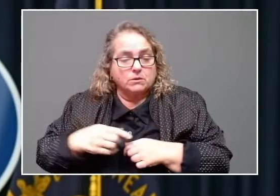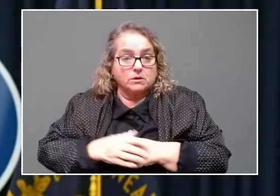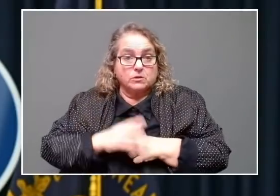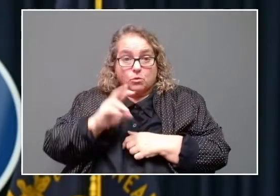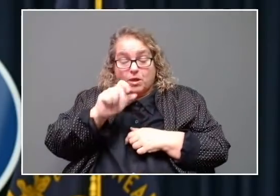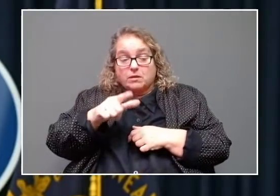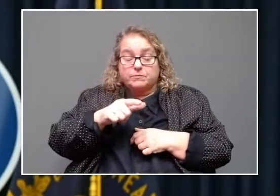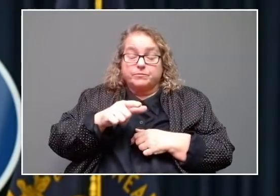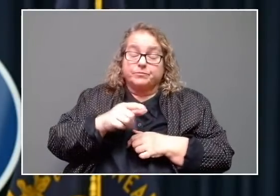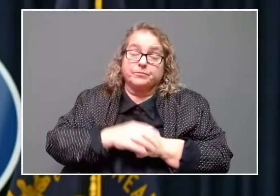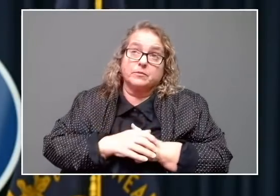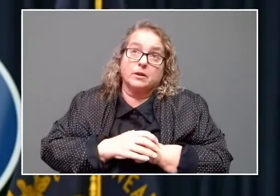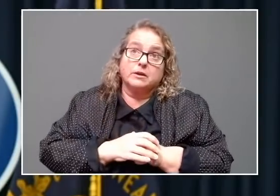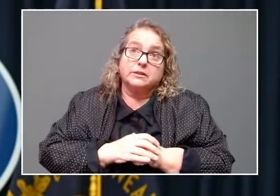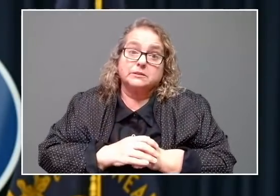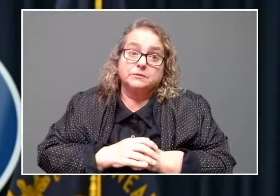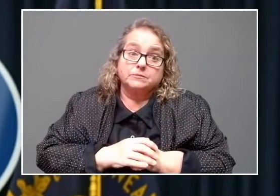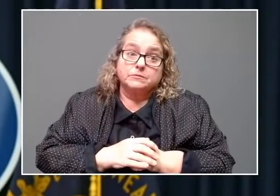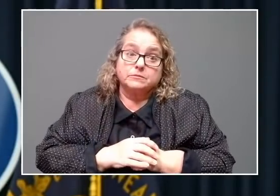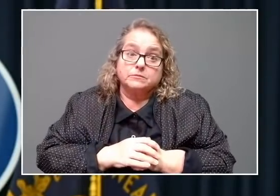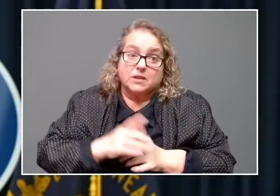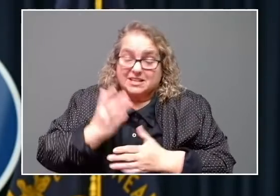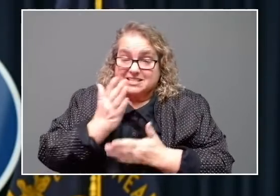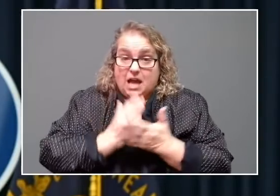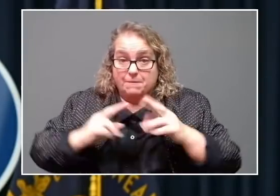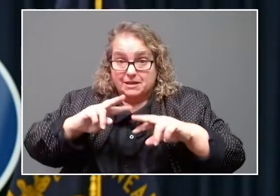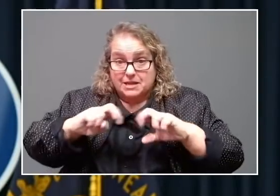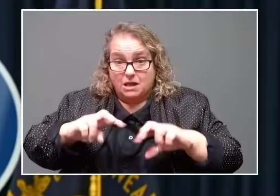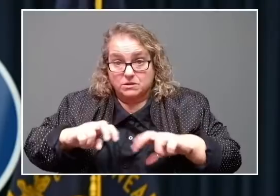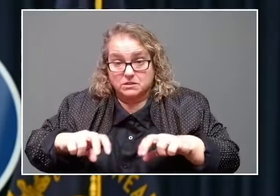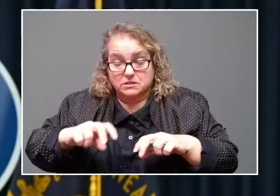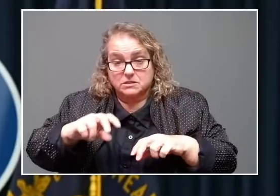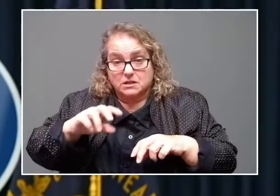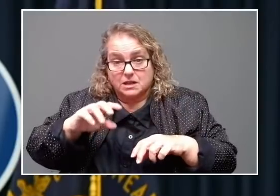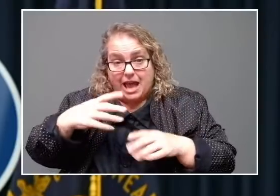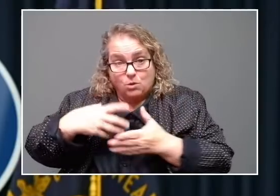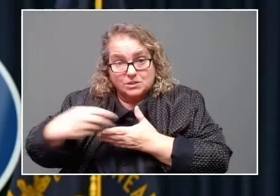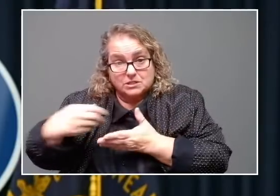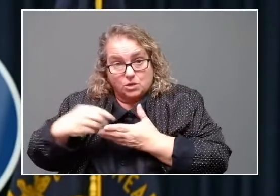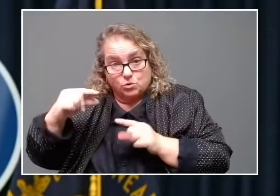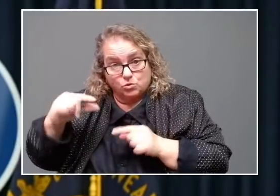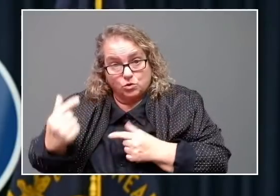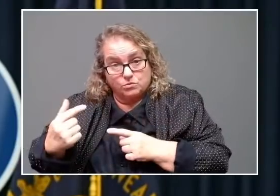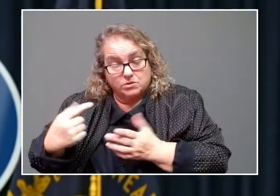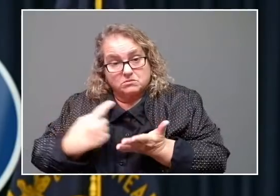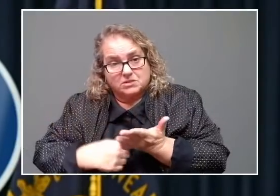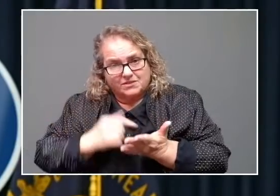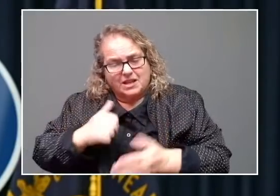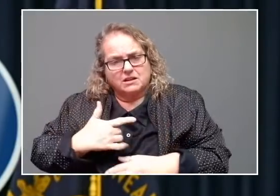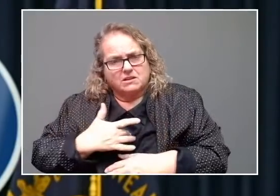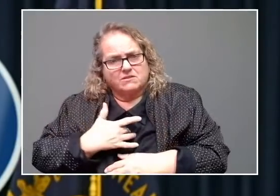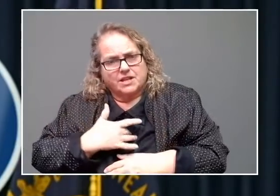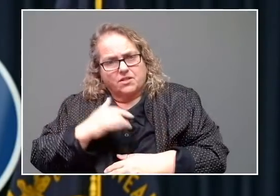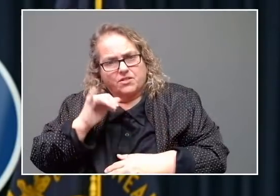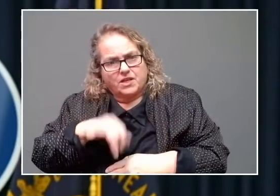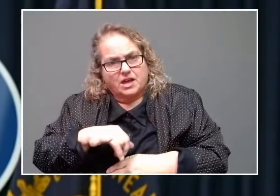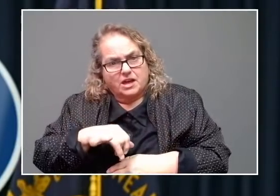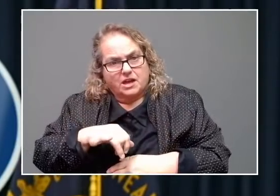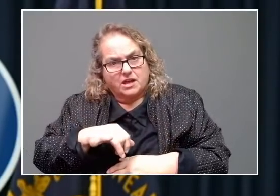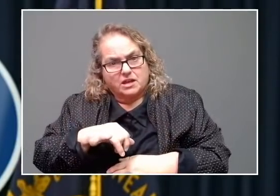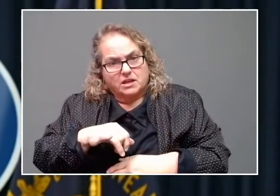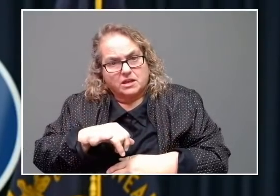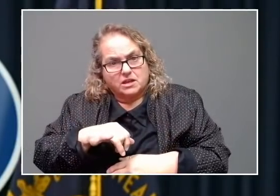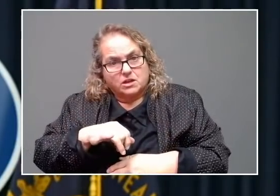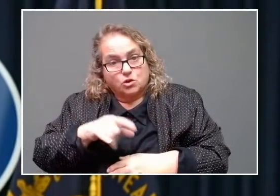been some analysis that's been done by outside groups that believe that the